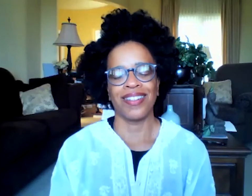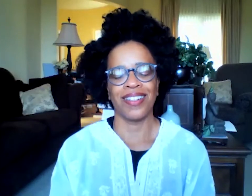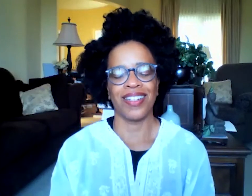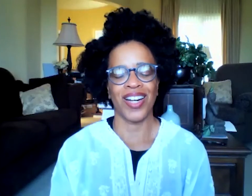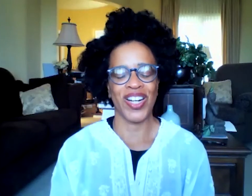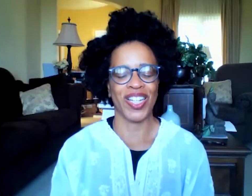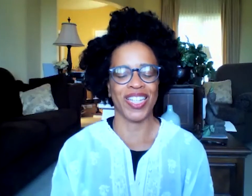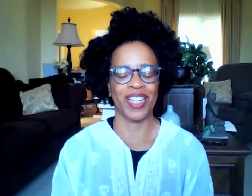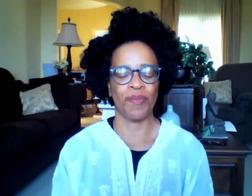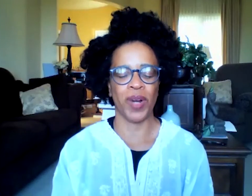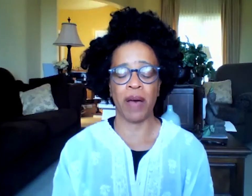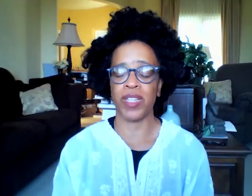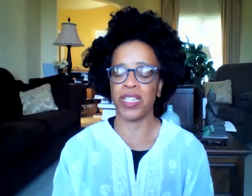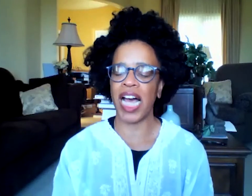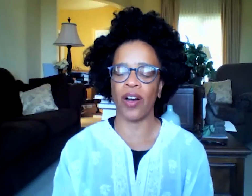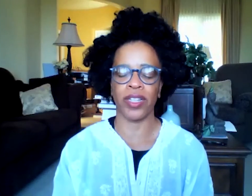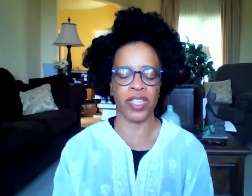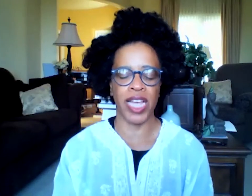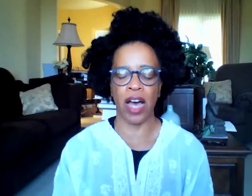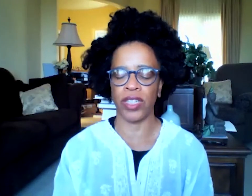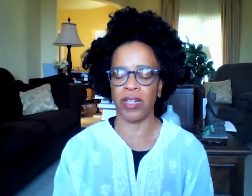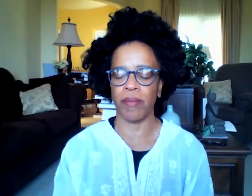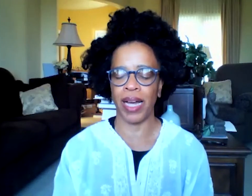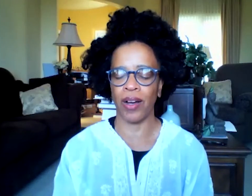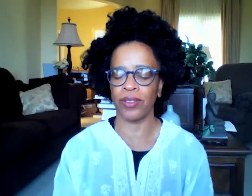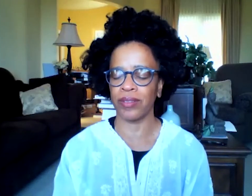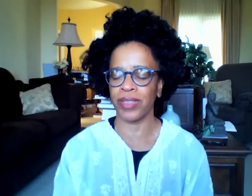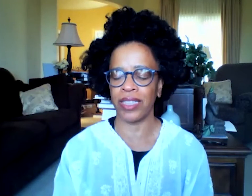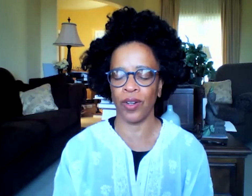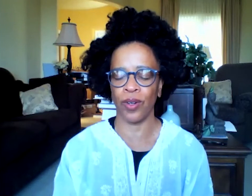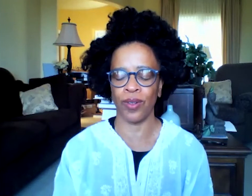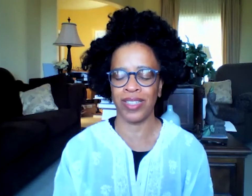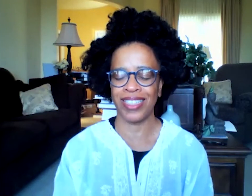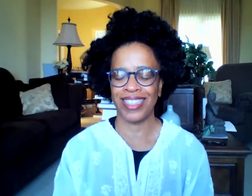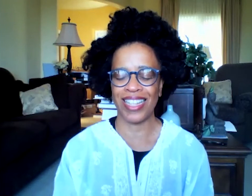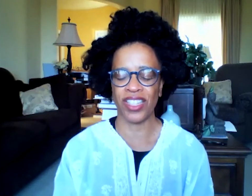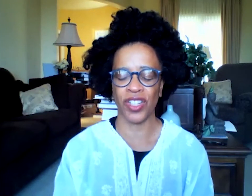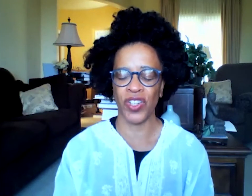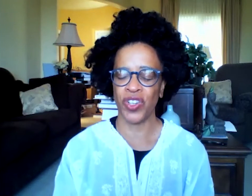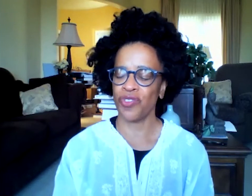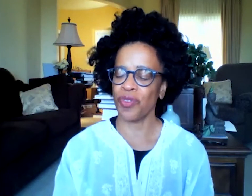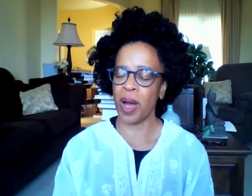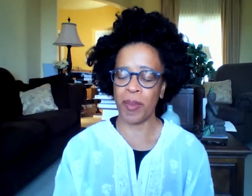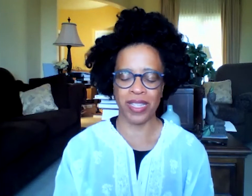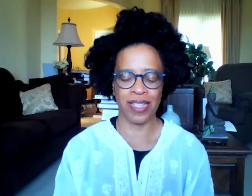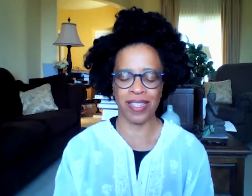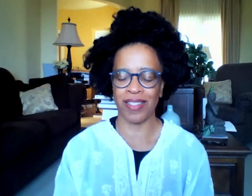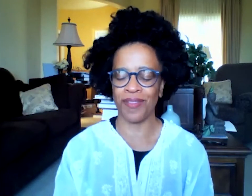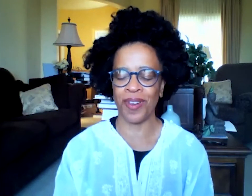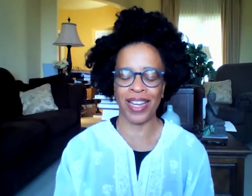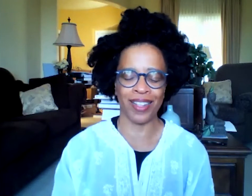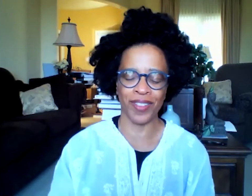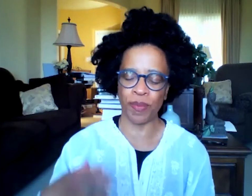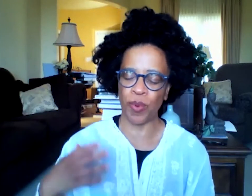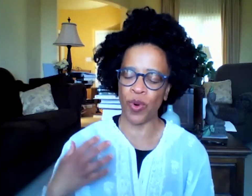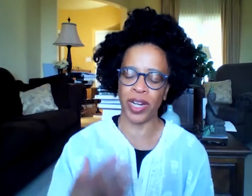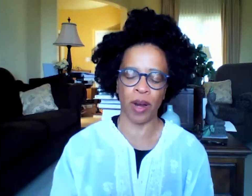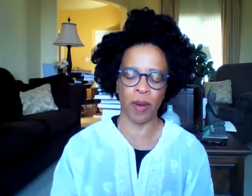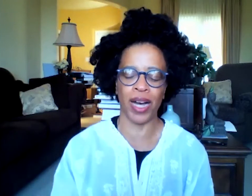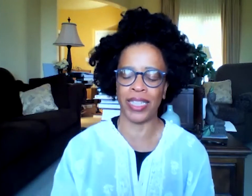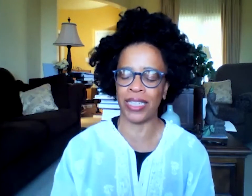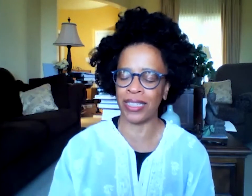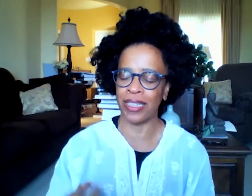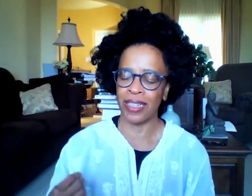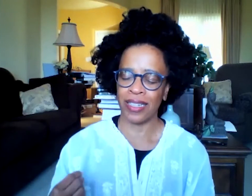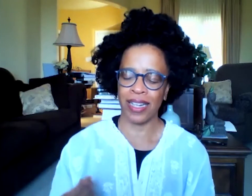Ha, ha, ha. And perhaps allowing the sound to come out. We know that's a trauma sensitive way of supporting